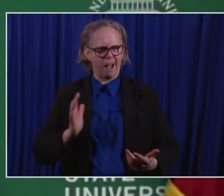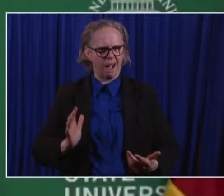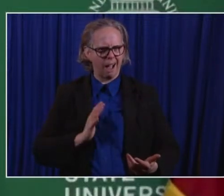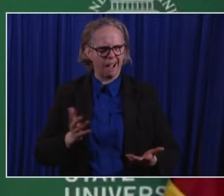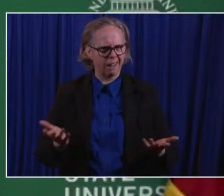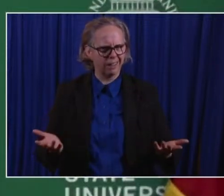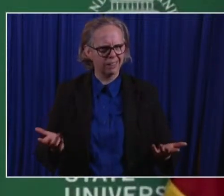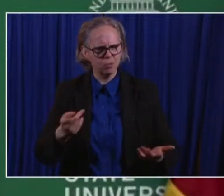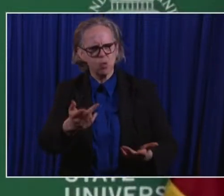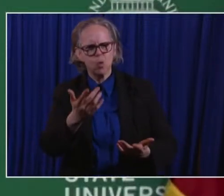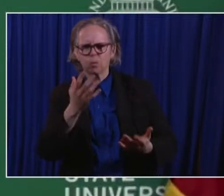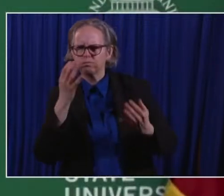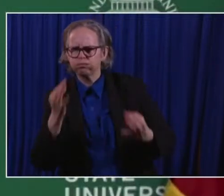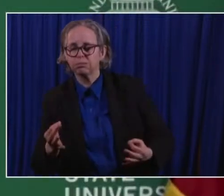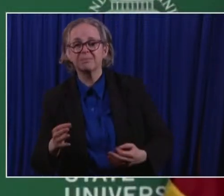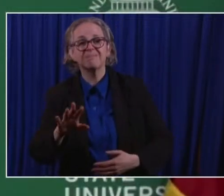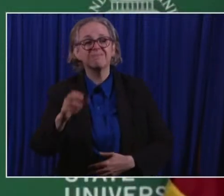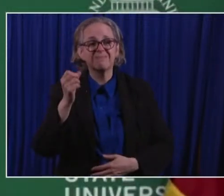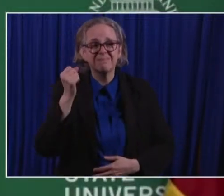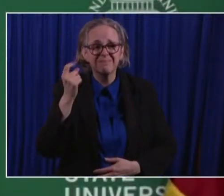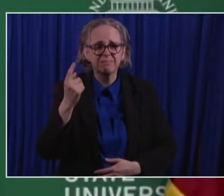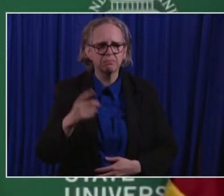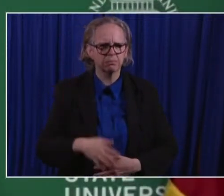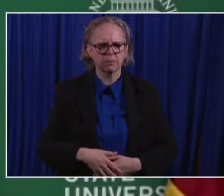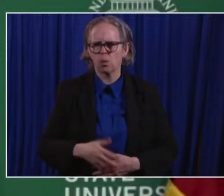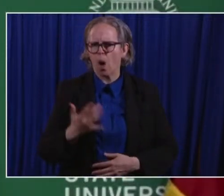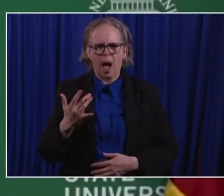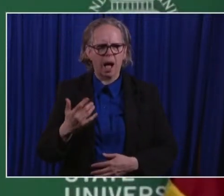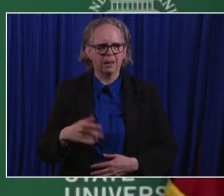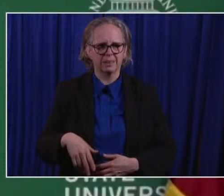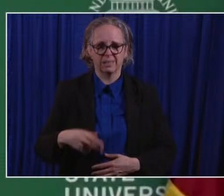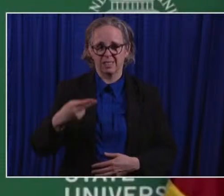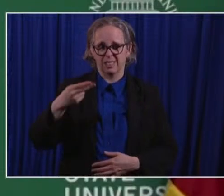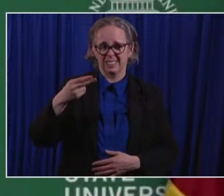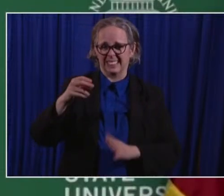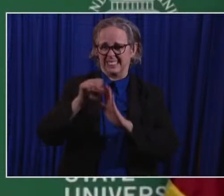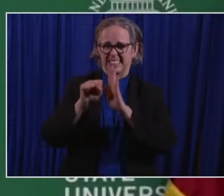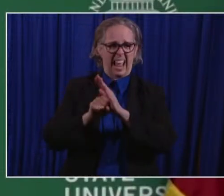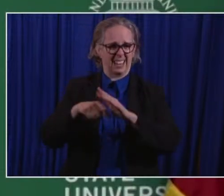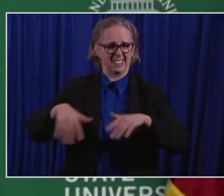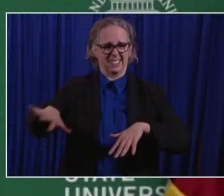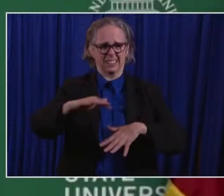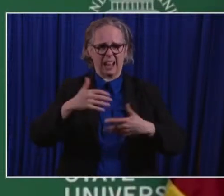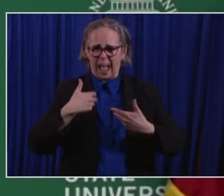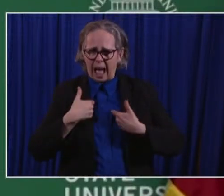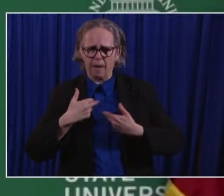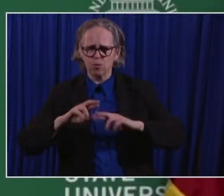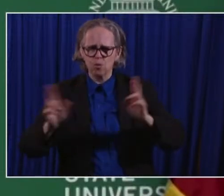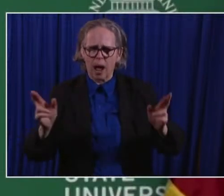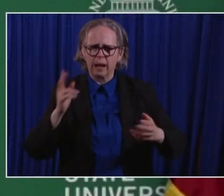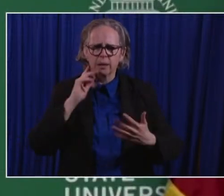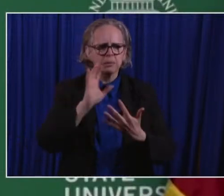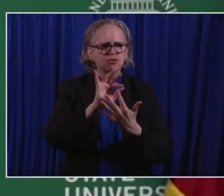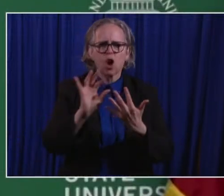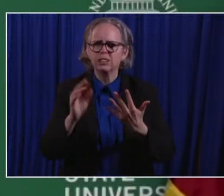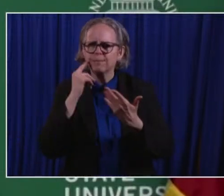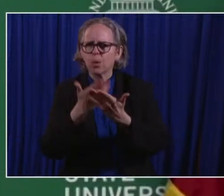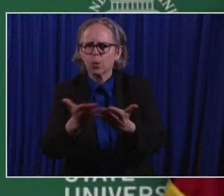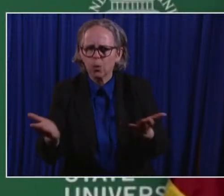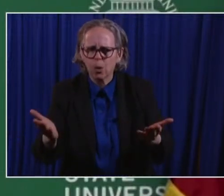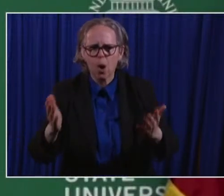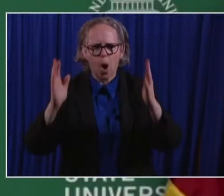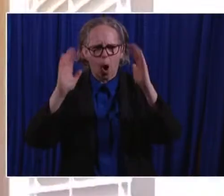it's a good thing as we try to move towards herd immunity, because it gives people more choices, and more choices are generally better.